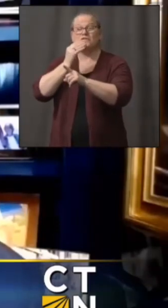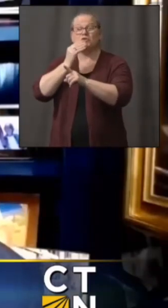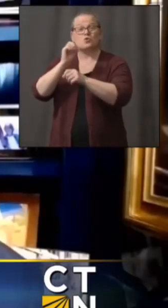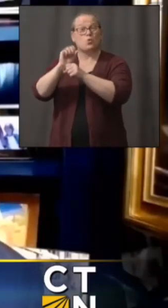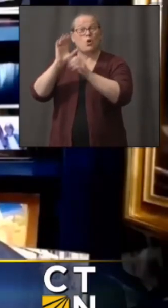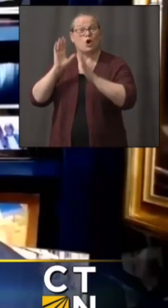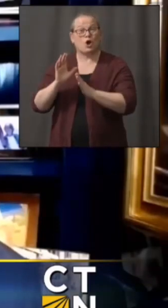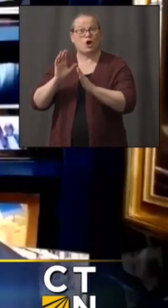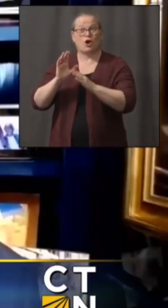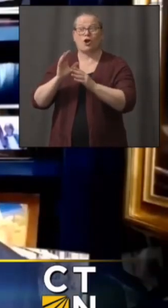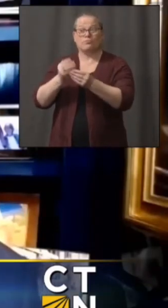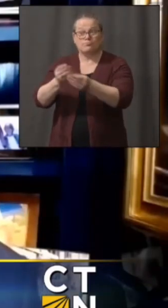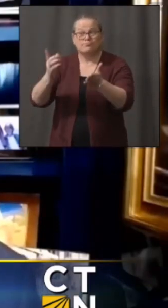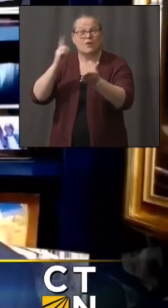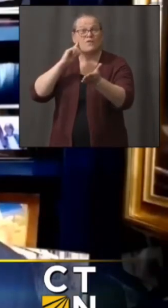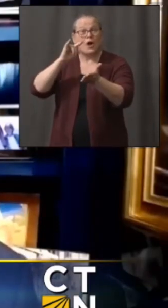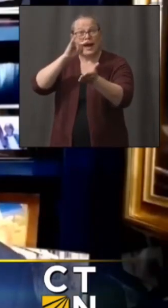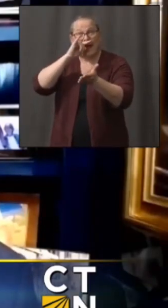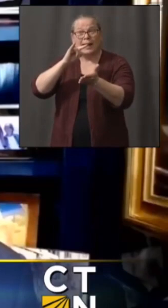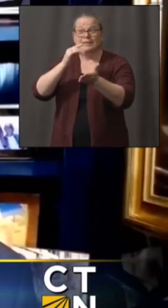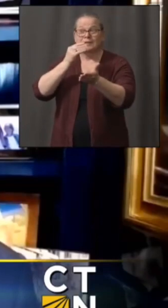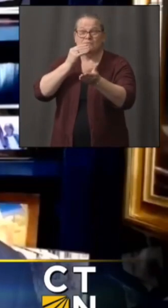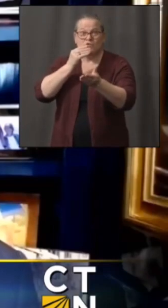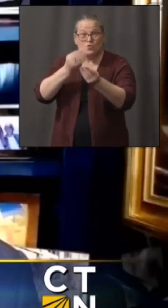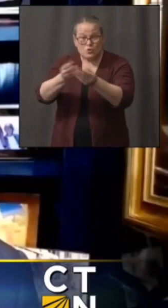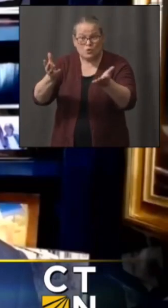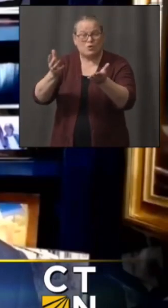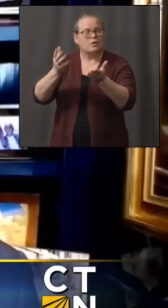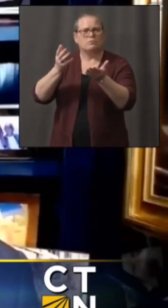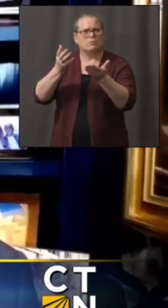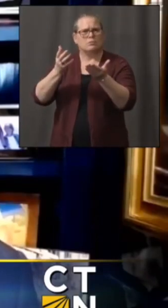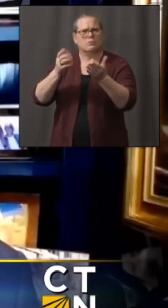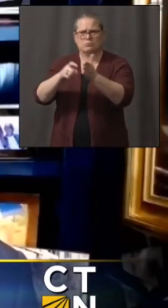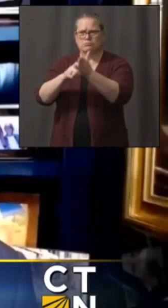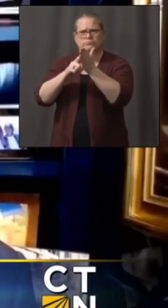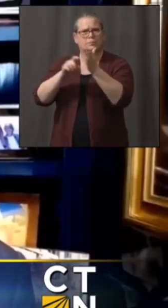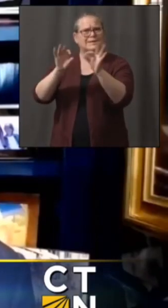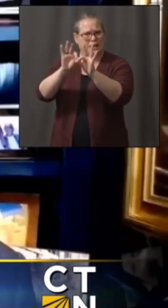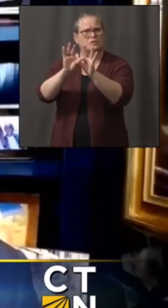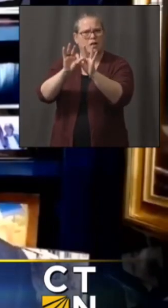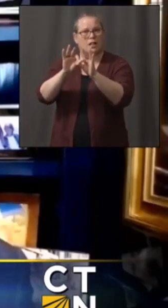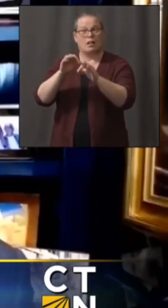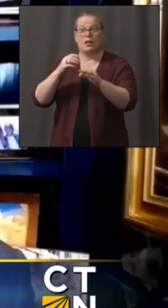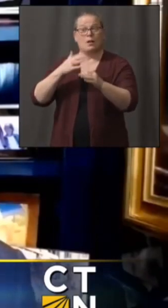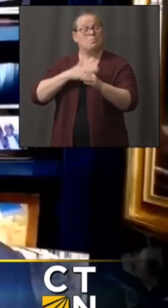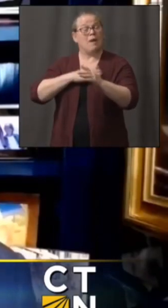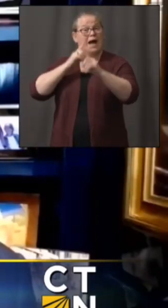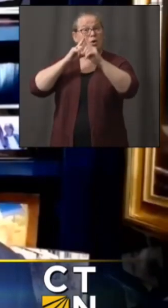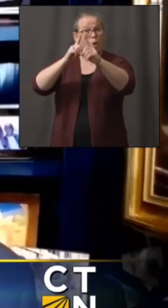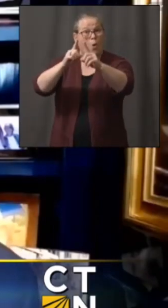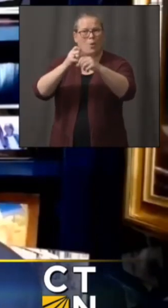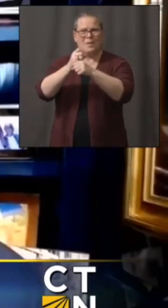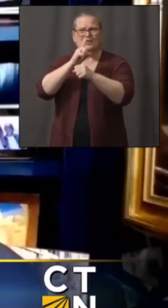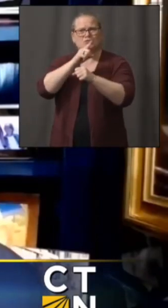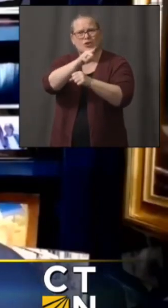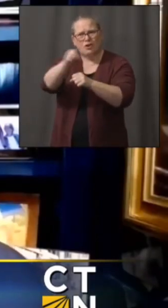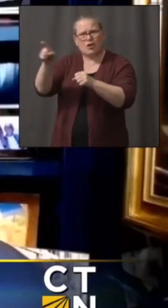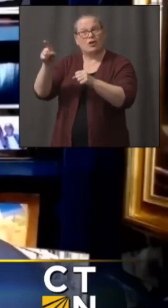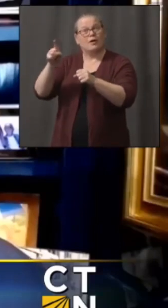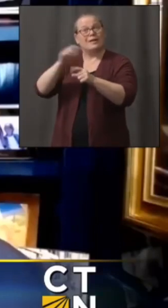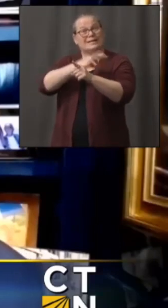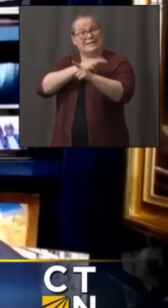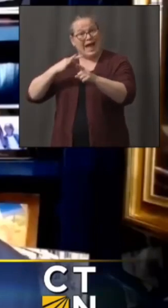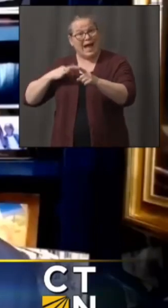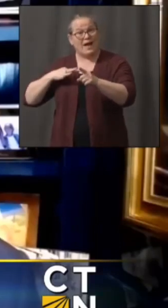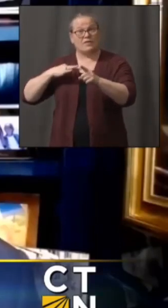all essential. I'm doing everything I can to keep them safe. I'm doing everything I can for that kid that he or she has at least the opportunity